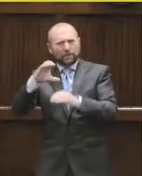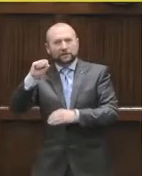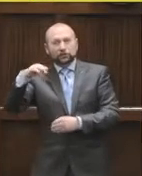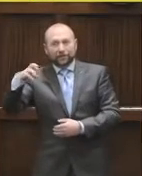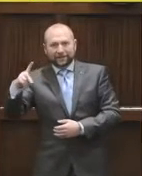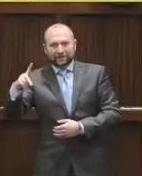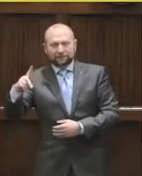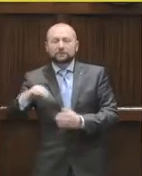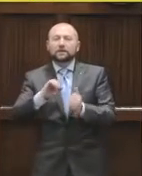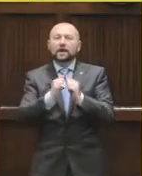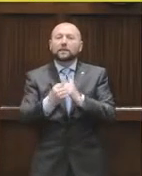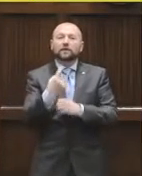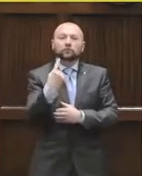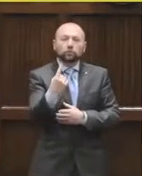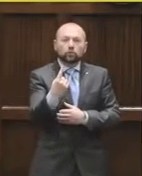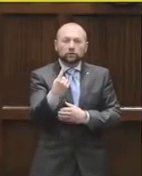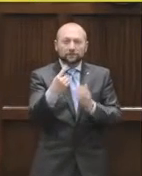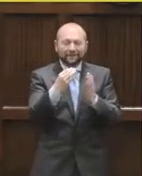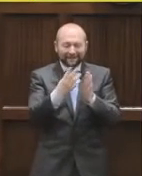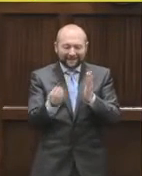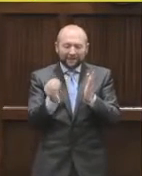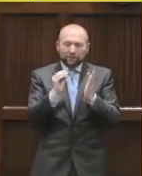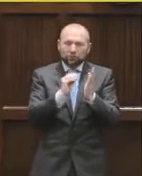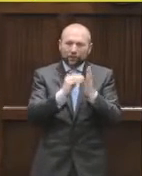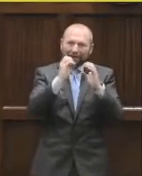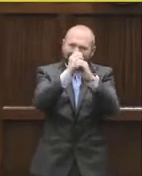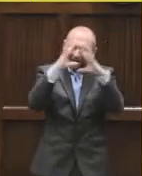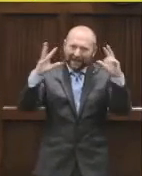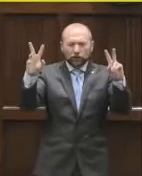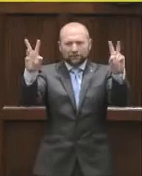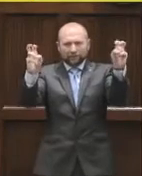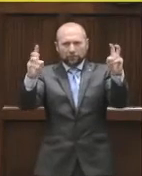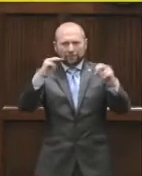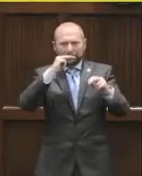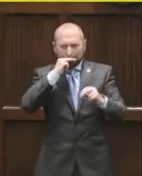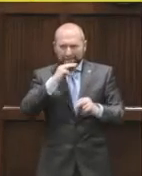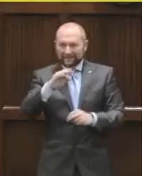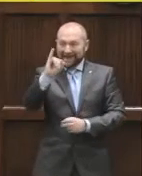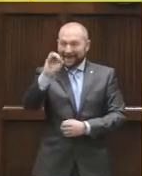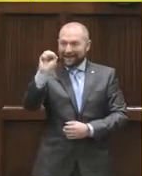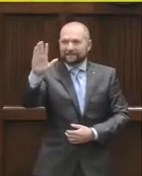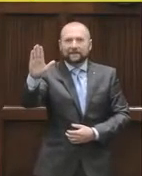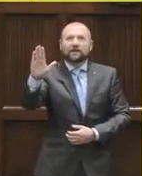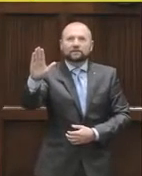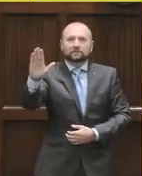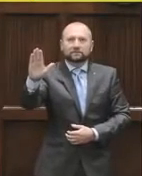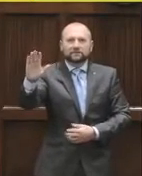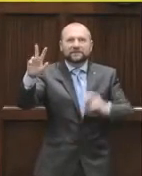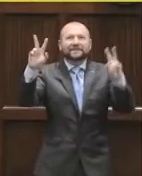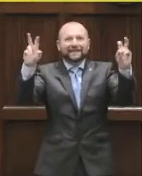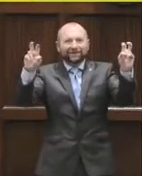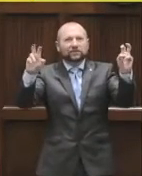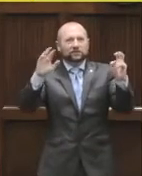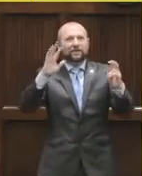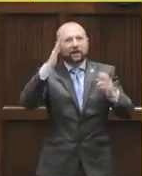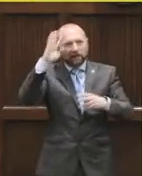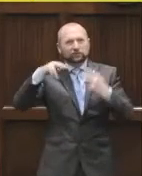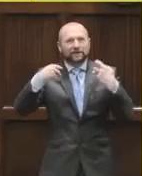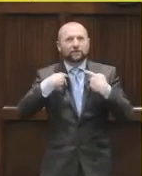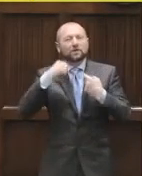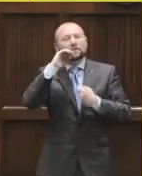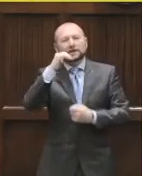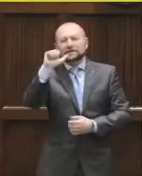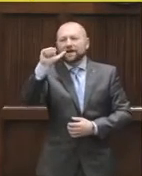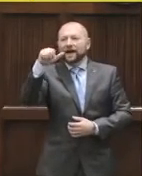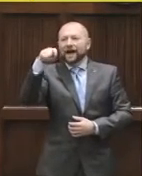Amendment number 1, the reinsertion of a concise definition of Irish Sign Language into the bill. The Attorney General's Office has advised